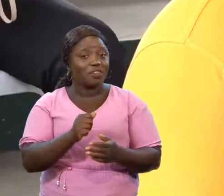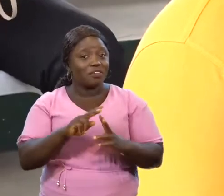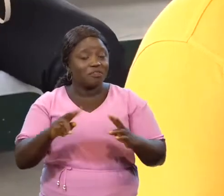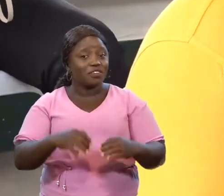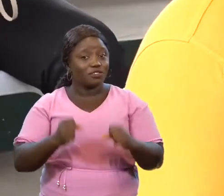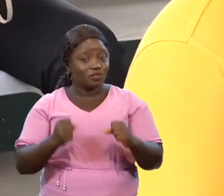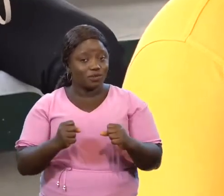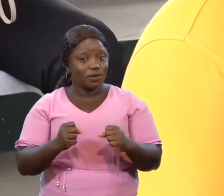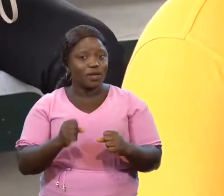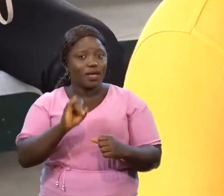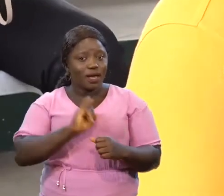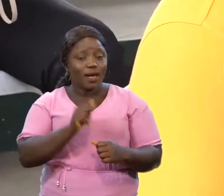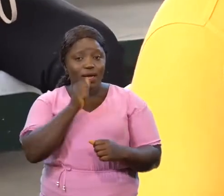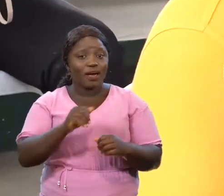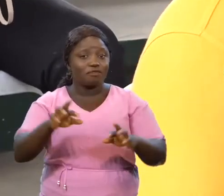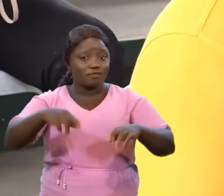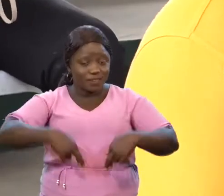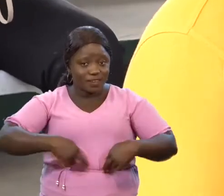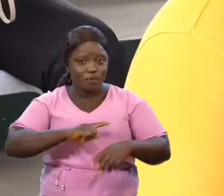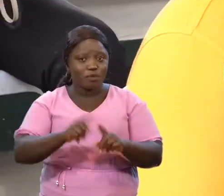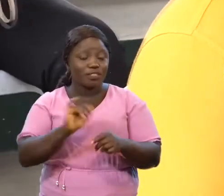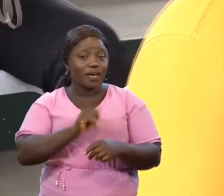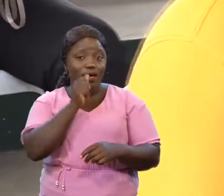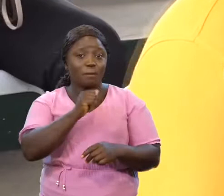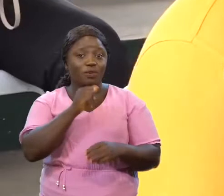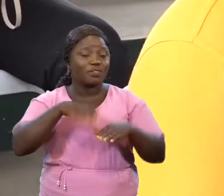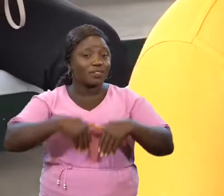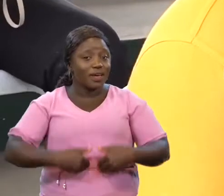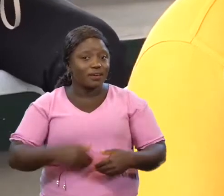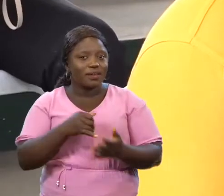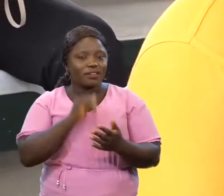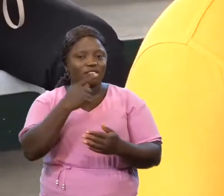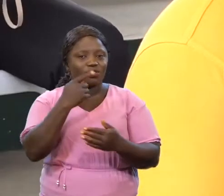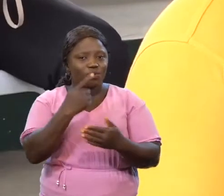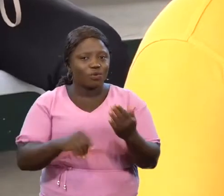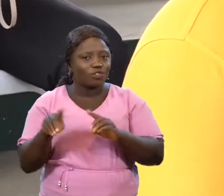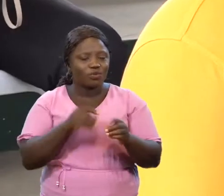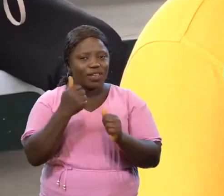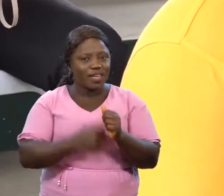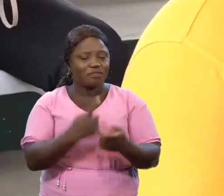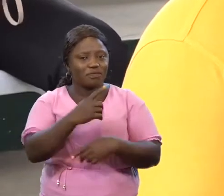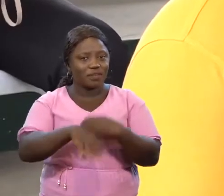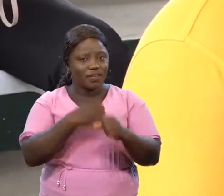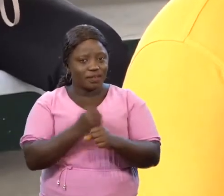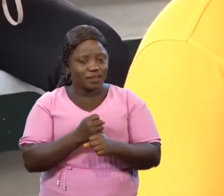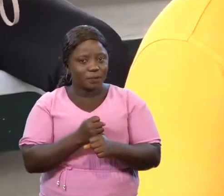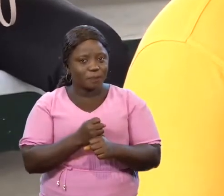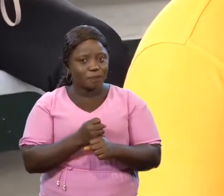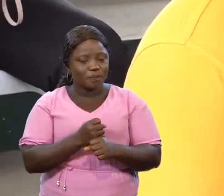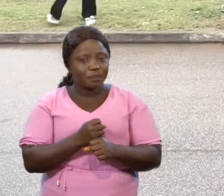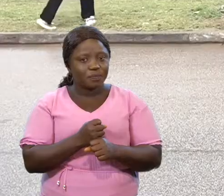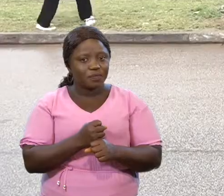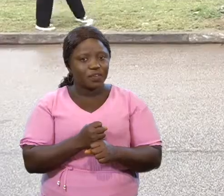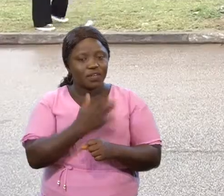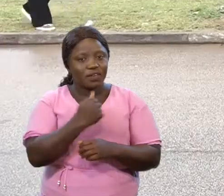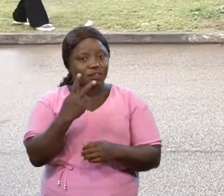still resilient. I've retired, but I'm not tired. It is worth doing every year. Although this is the first year, I recommend that